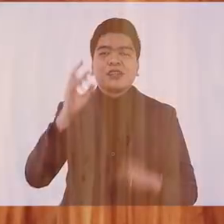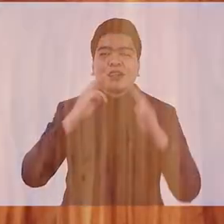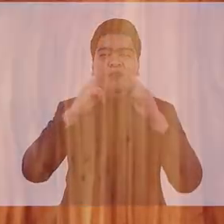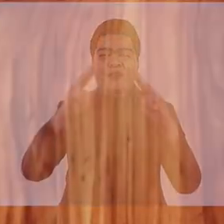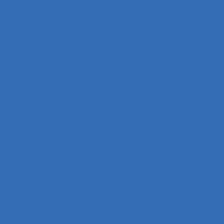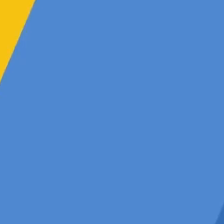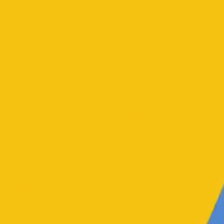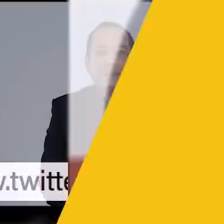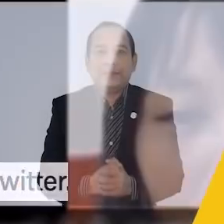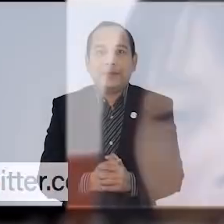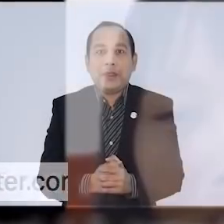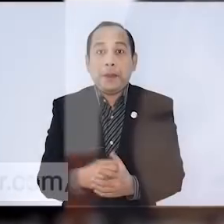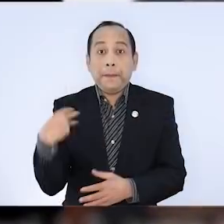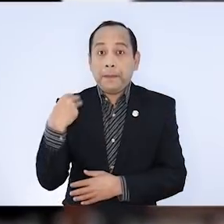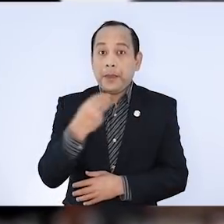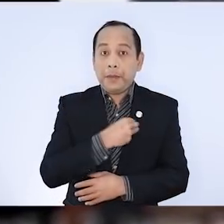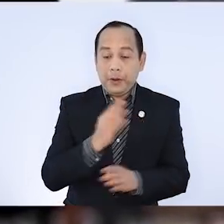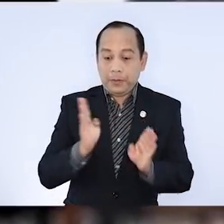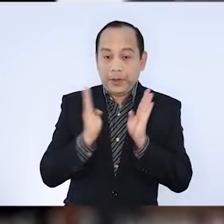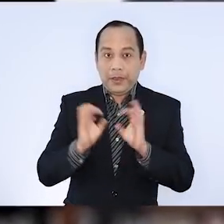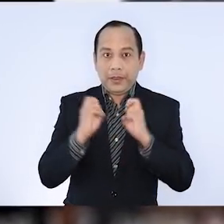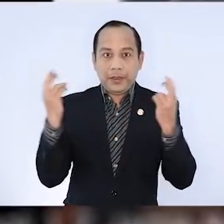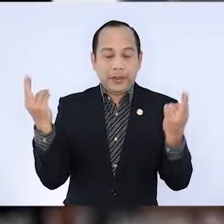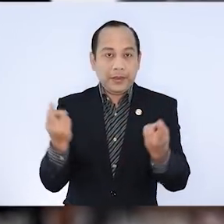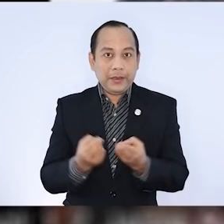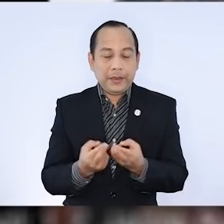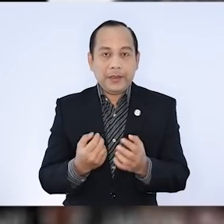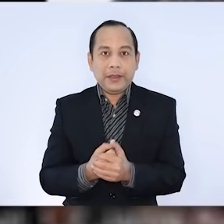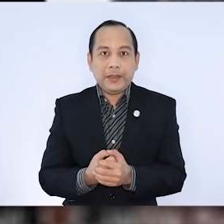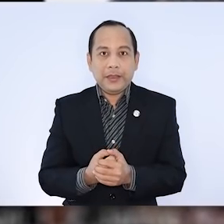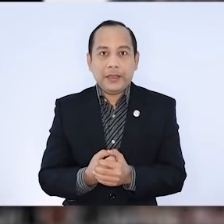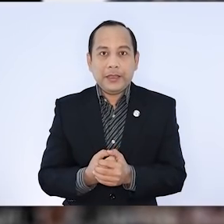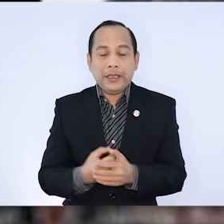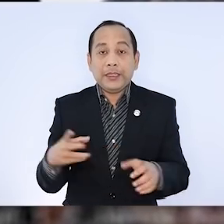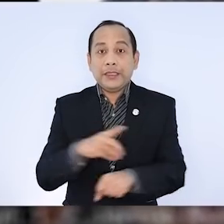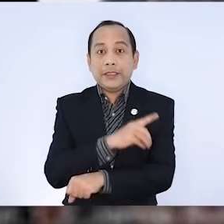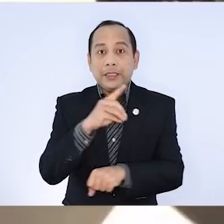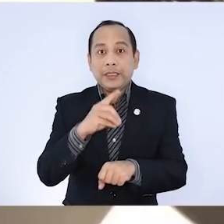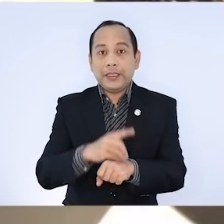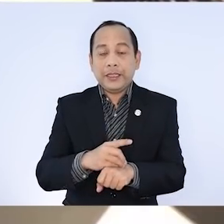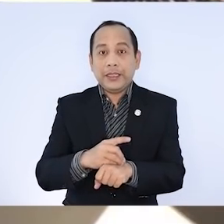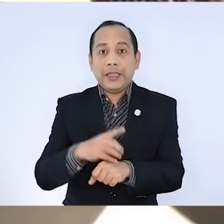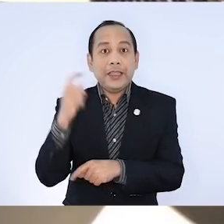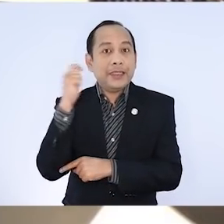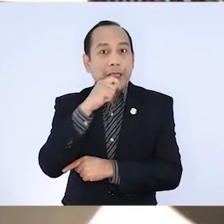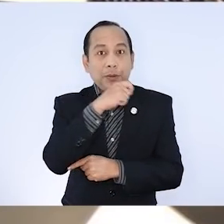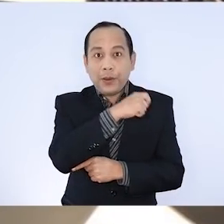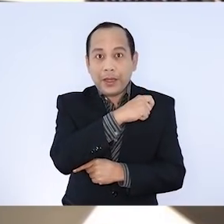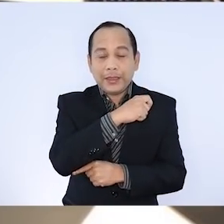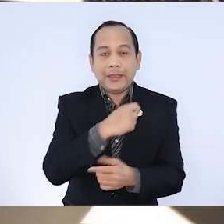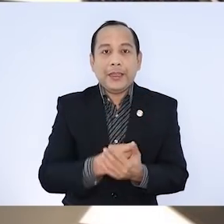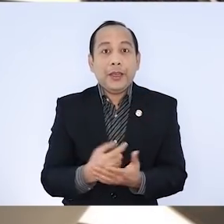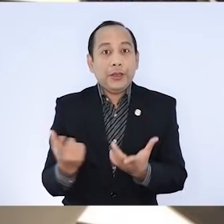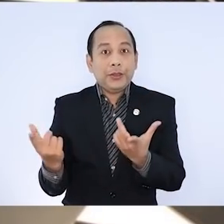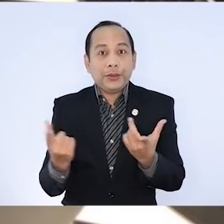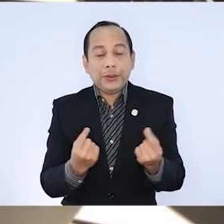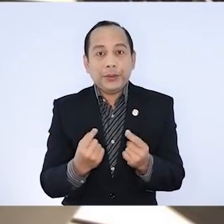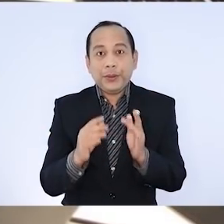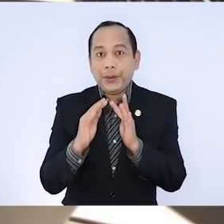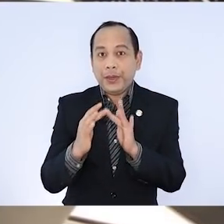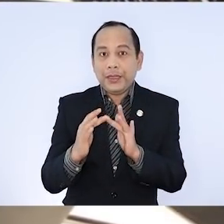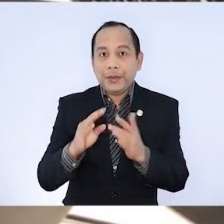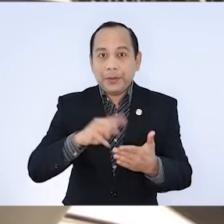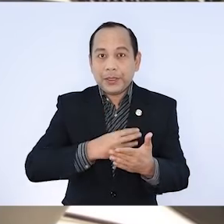us more. The members of the Binhi organization in the Ecclesiastical District of Taiwan conducted an